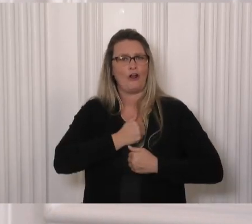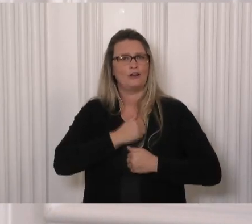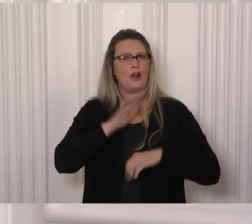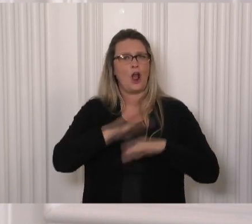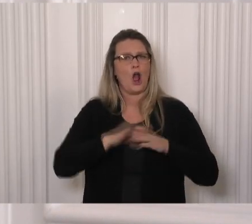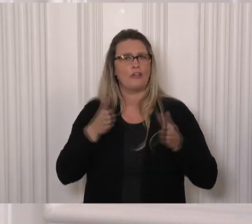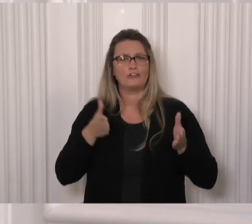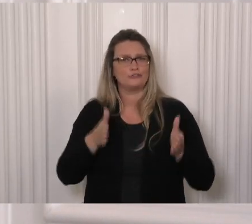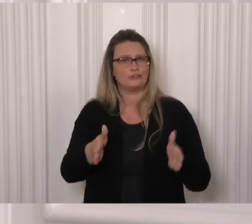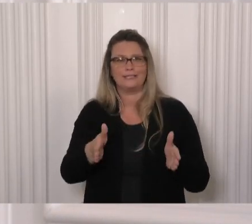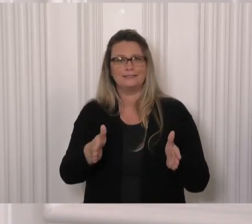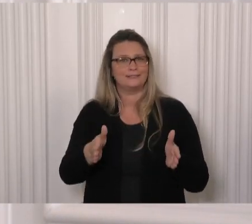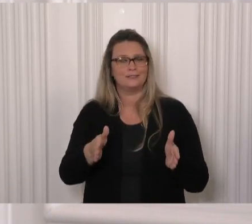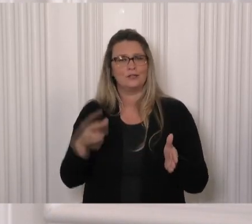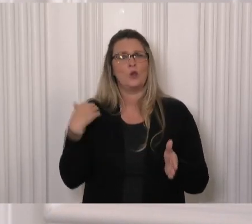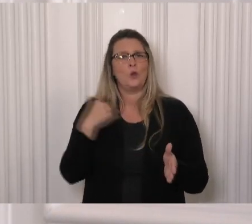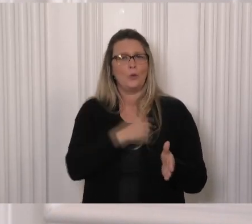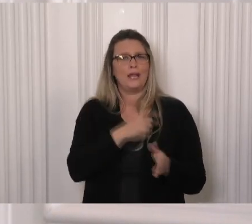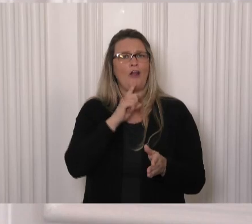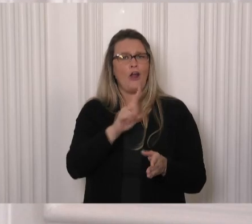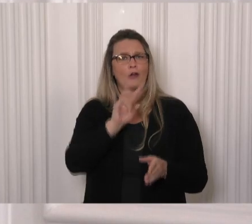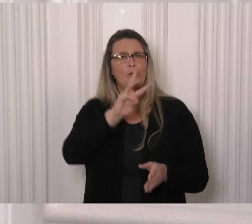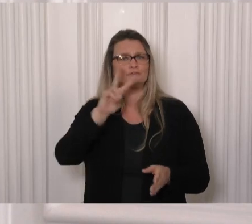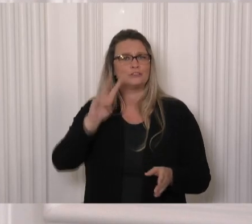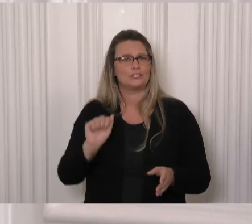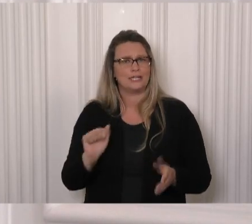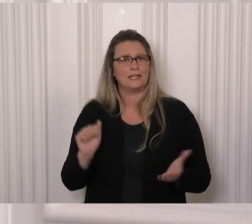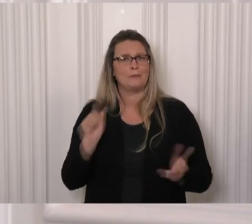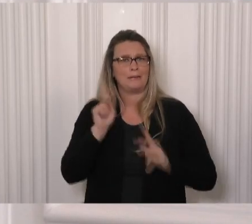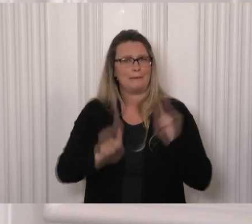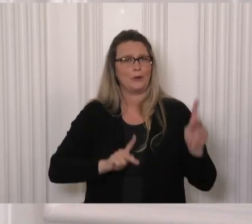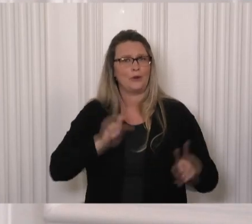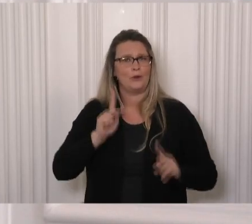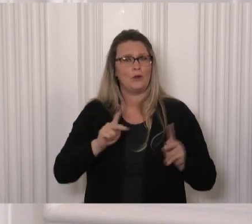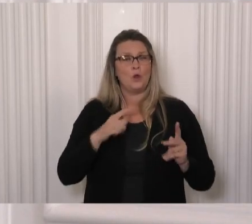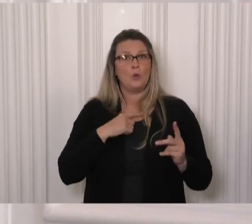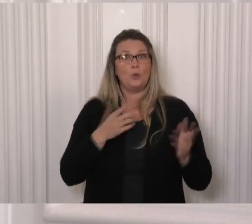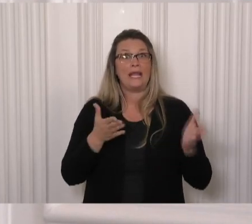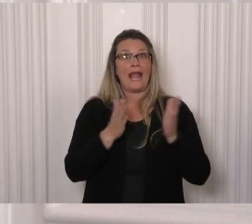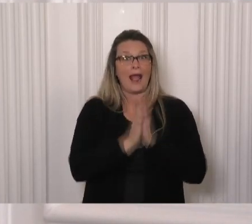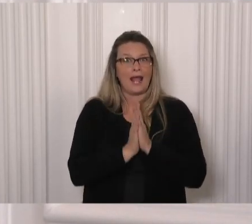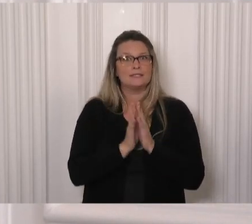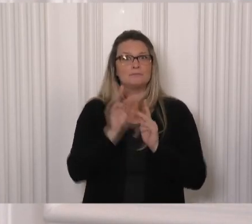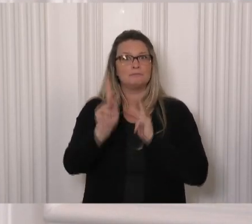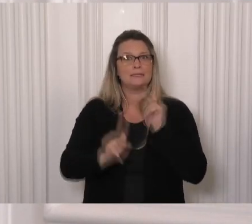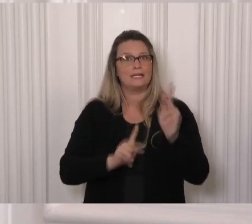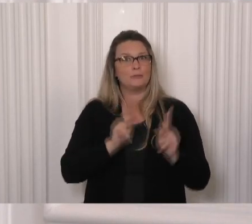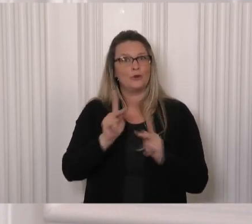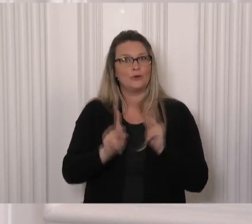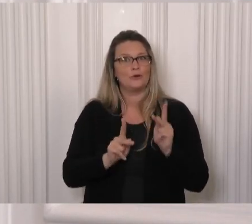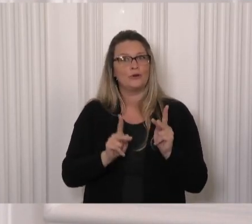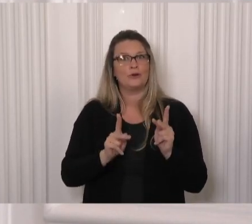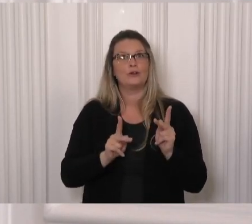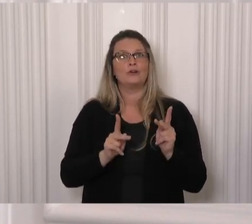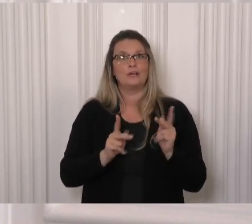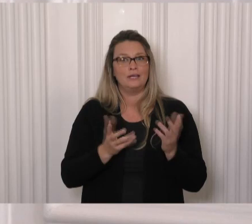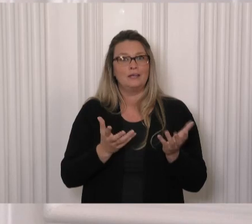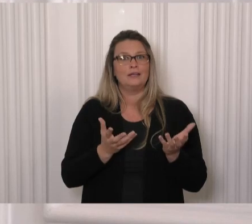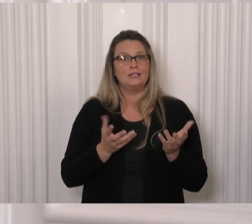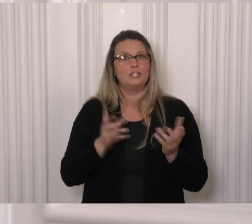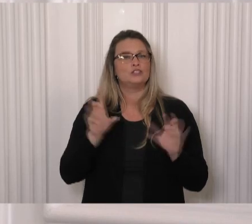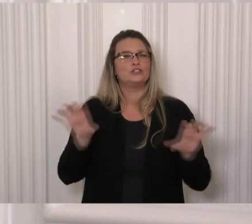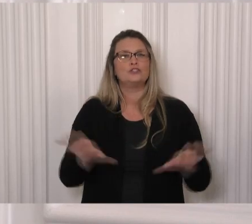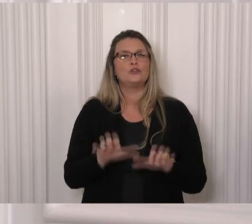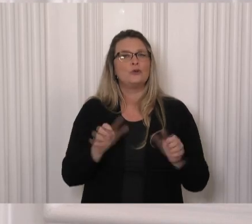street. We're West Virginians. We're asking people, based on the guidance given to the governor and the governor's direction, to